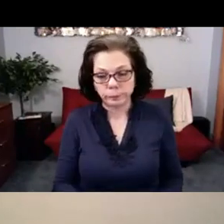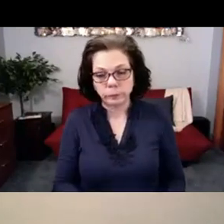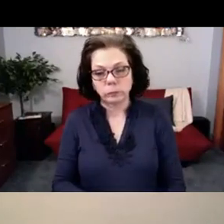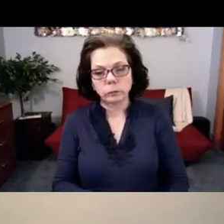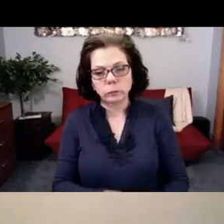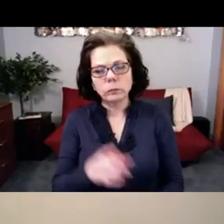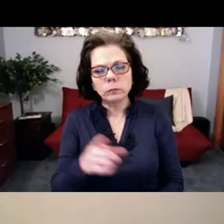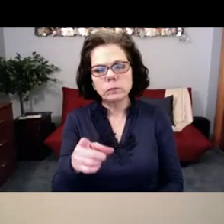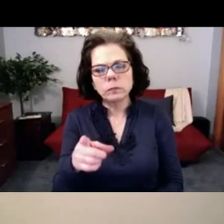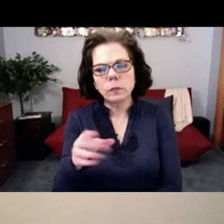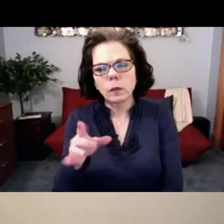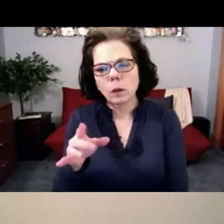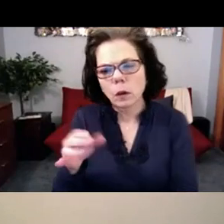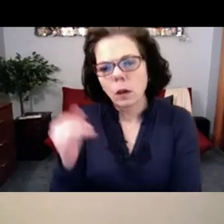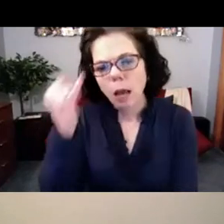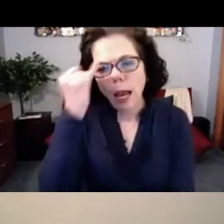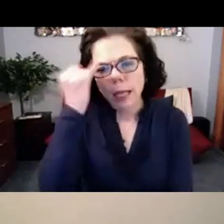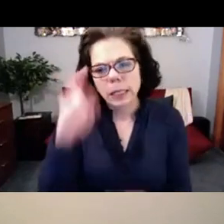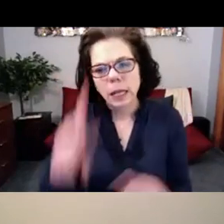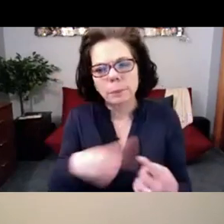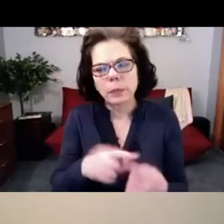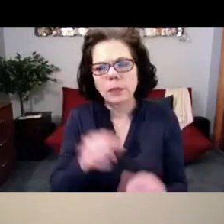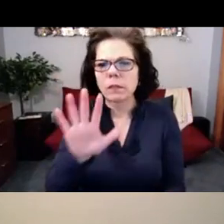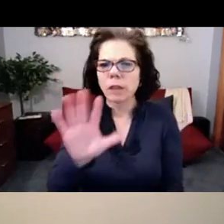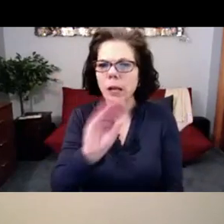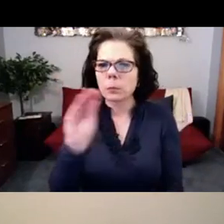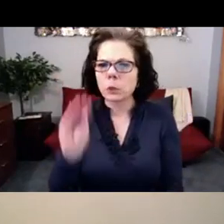the idea of the 5% threshold that